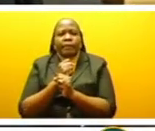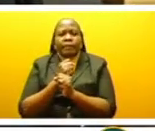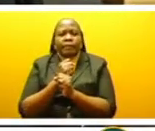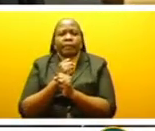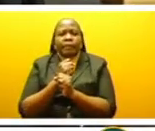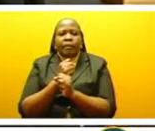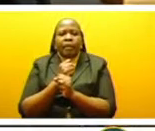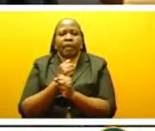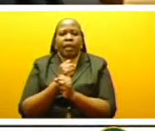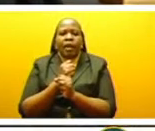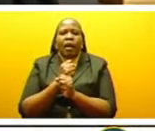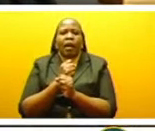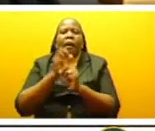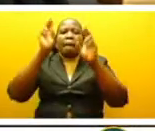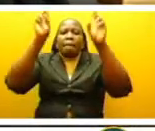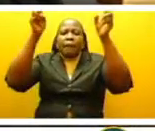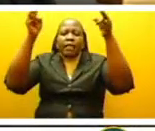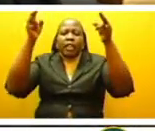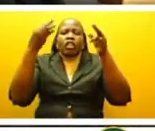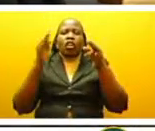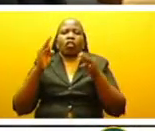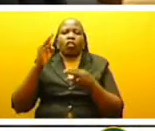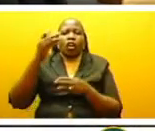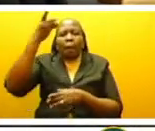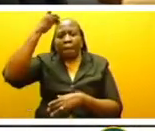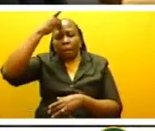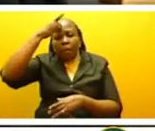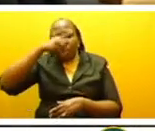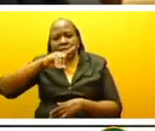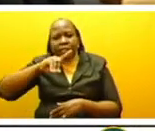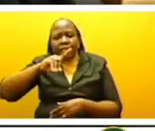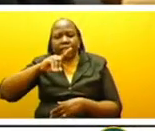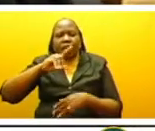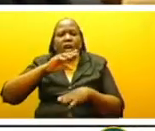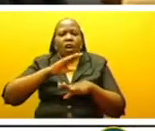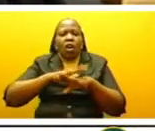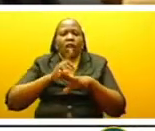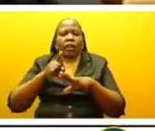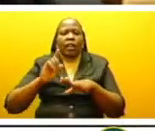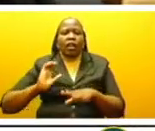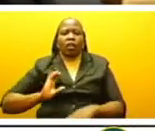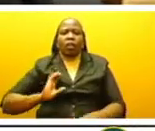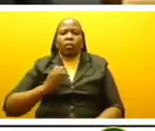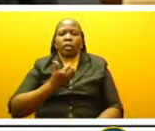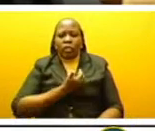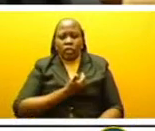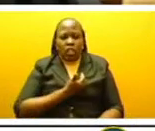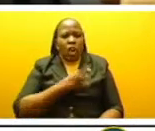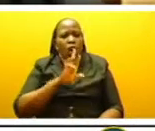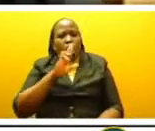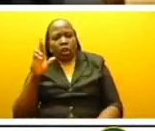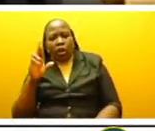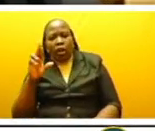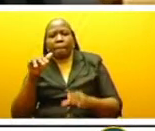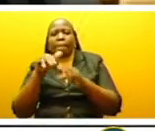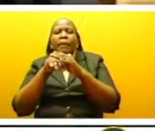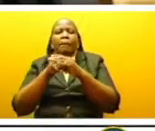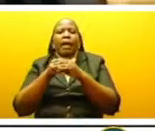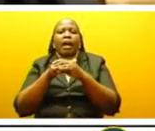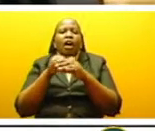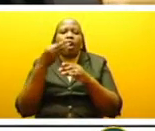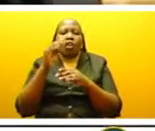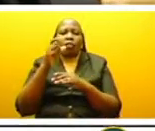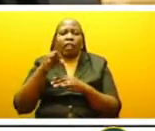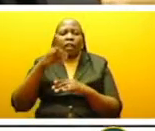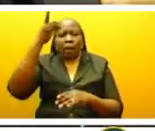matters of policy that then the commission, or rather the membership of the policy